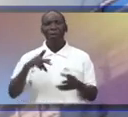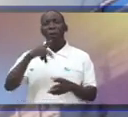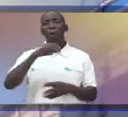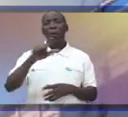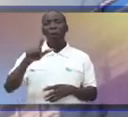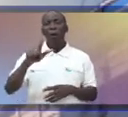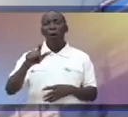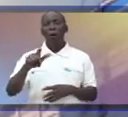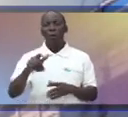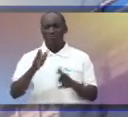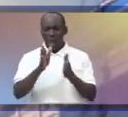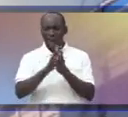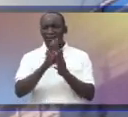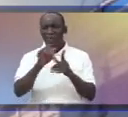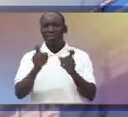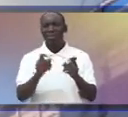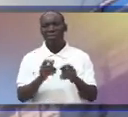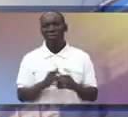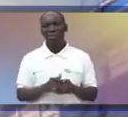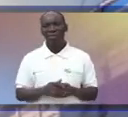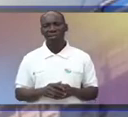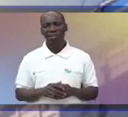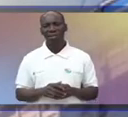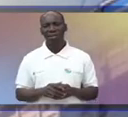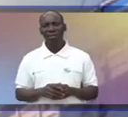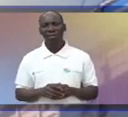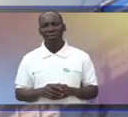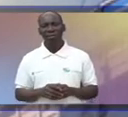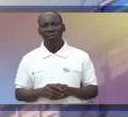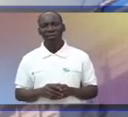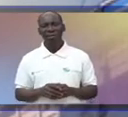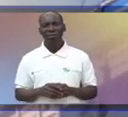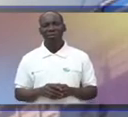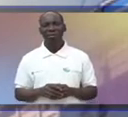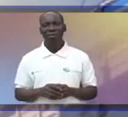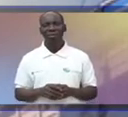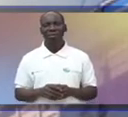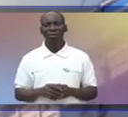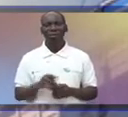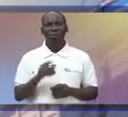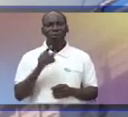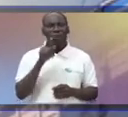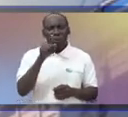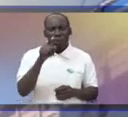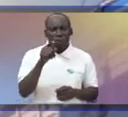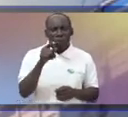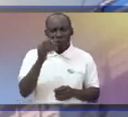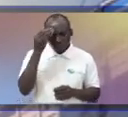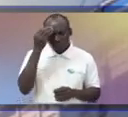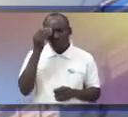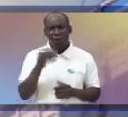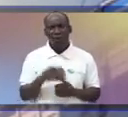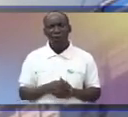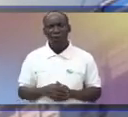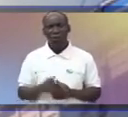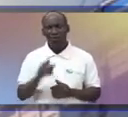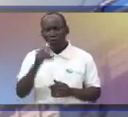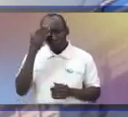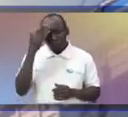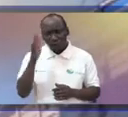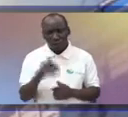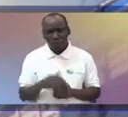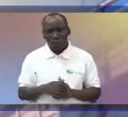old Roman form my 18th century, Jimunai, Jimumi, and so I say, mo ana munni mu se